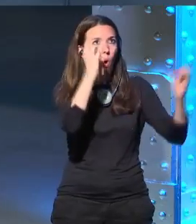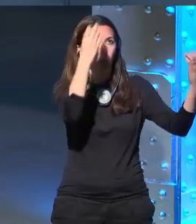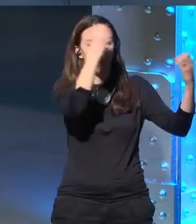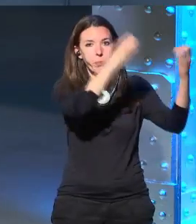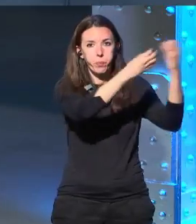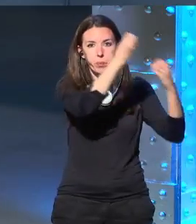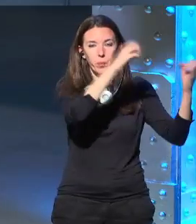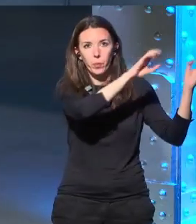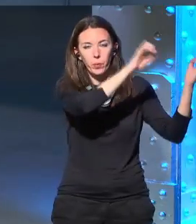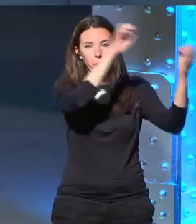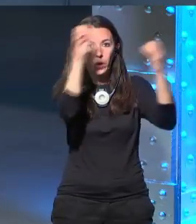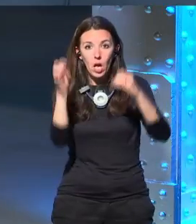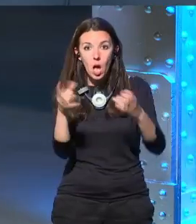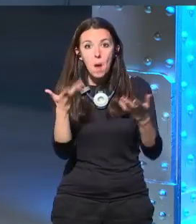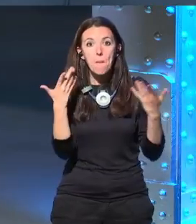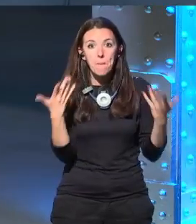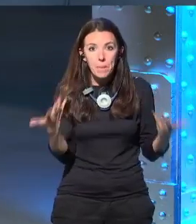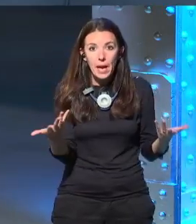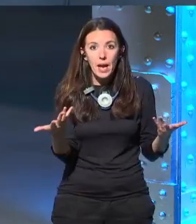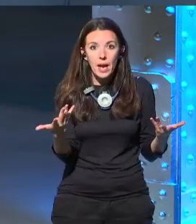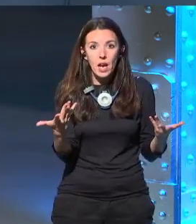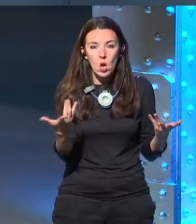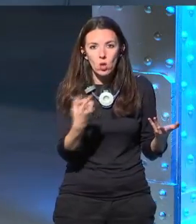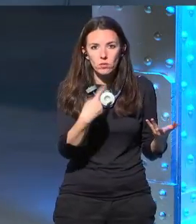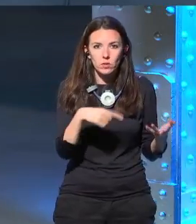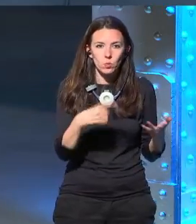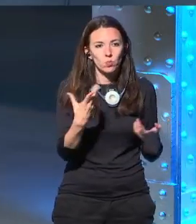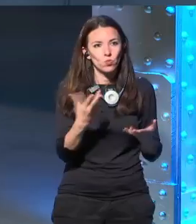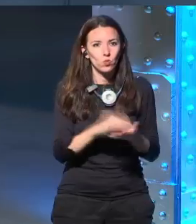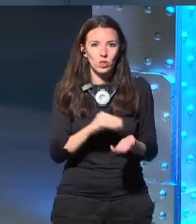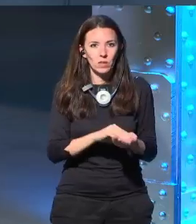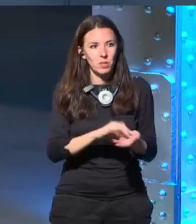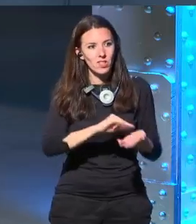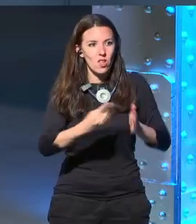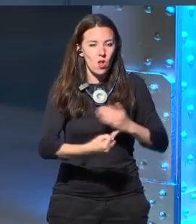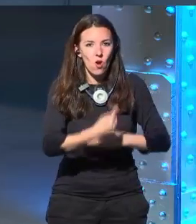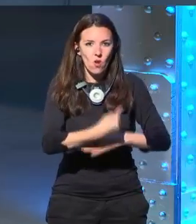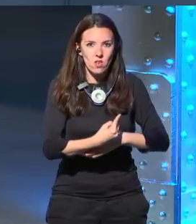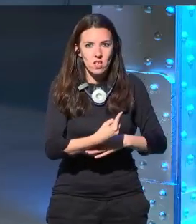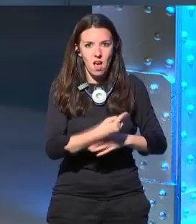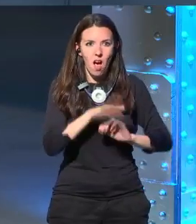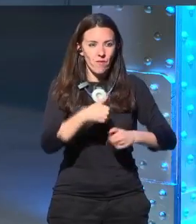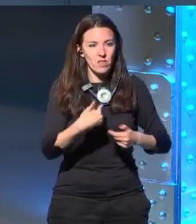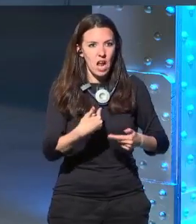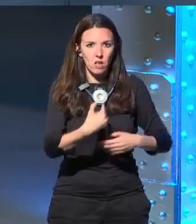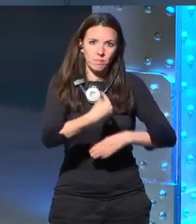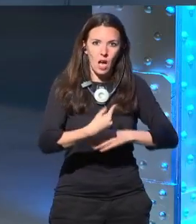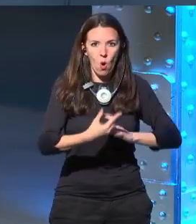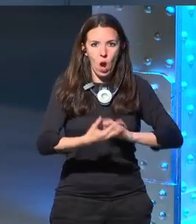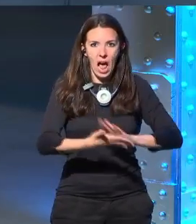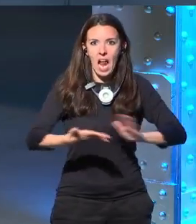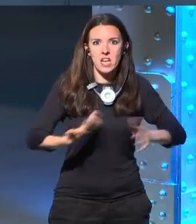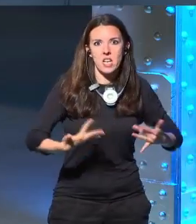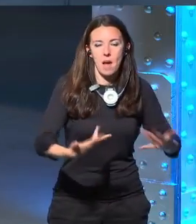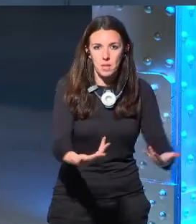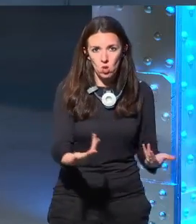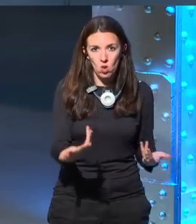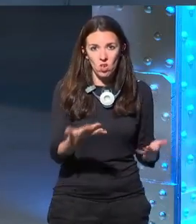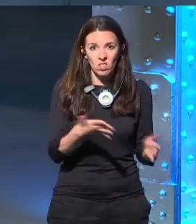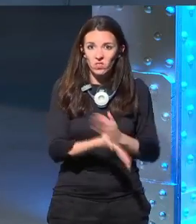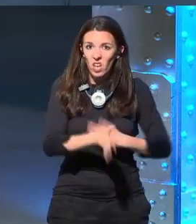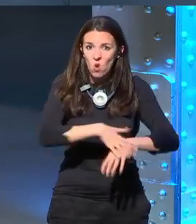pushed by our technology sometimes into going too fast. That's not the fault of the